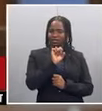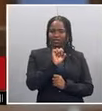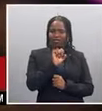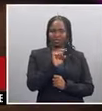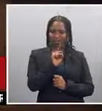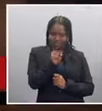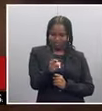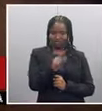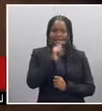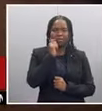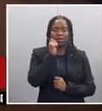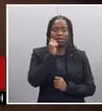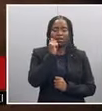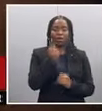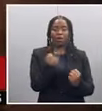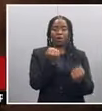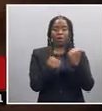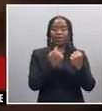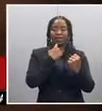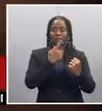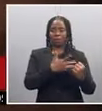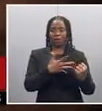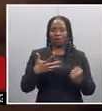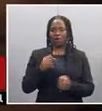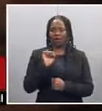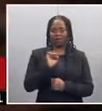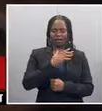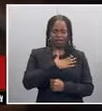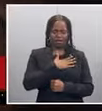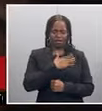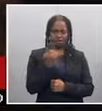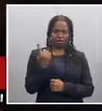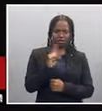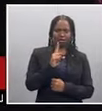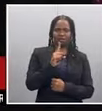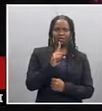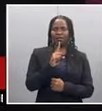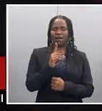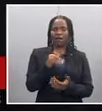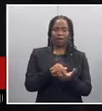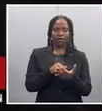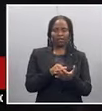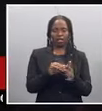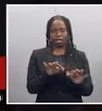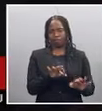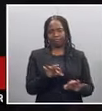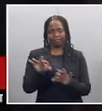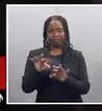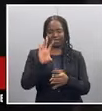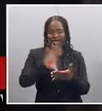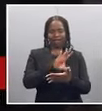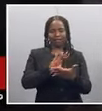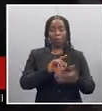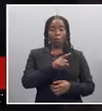court. The state's first witness, Courtney's mother, has been called to testify. But proceedings had to be cut